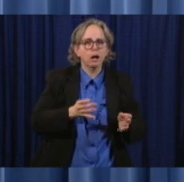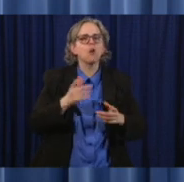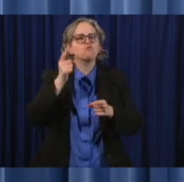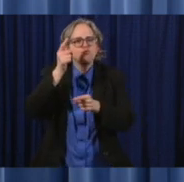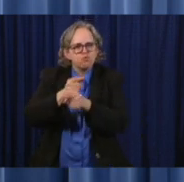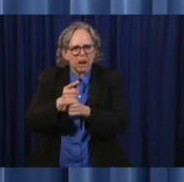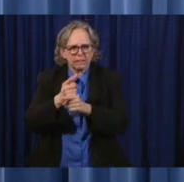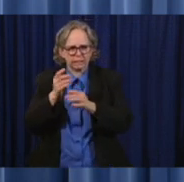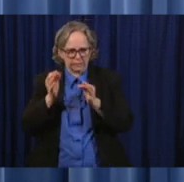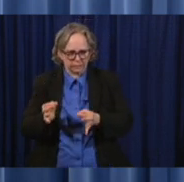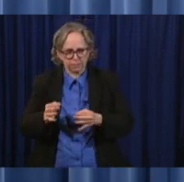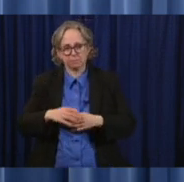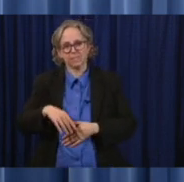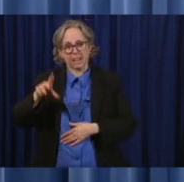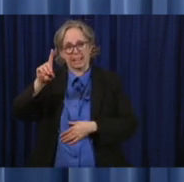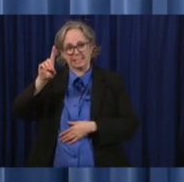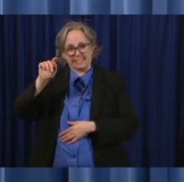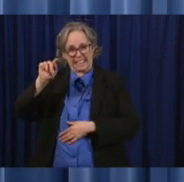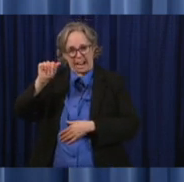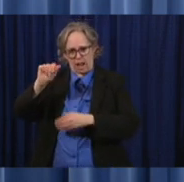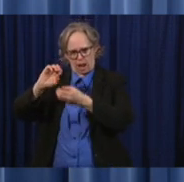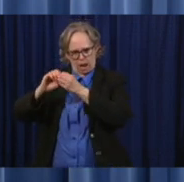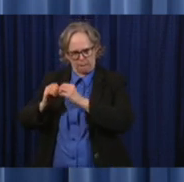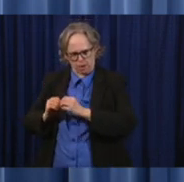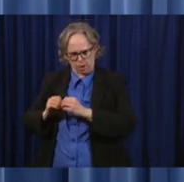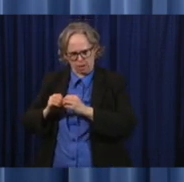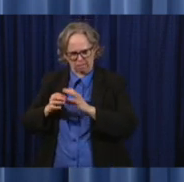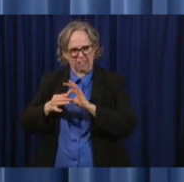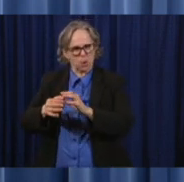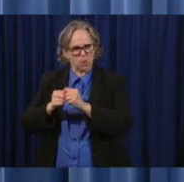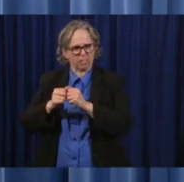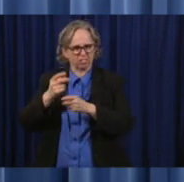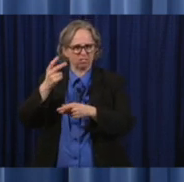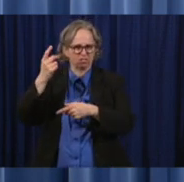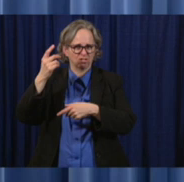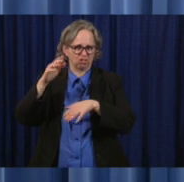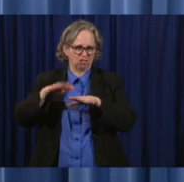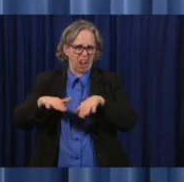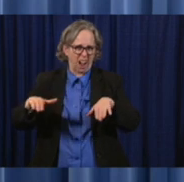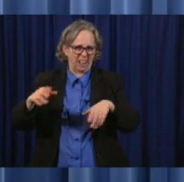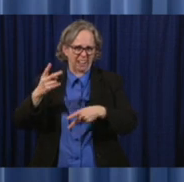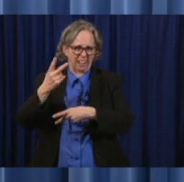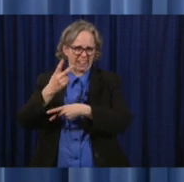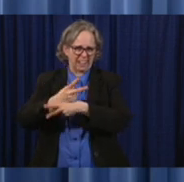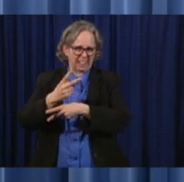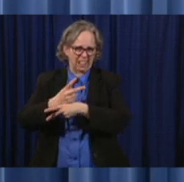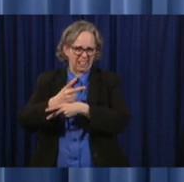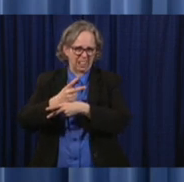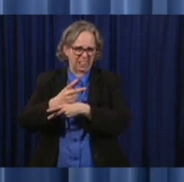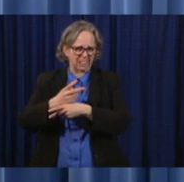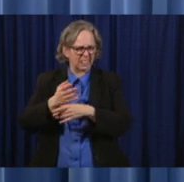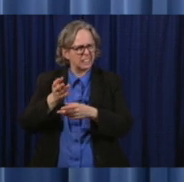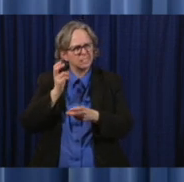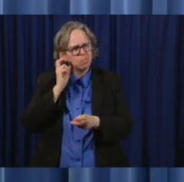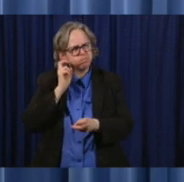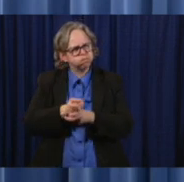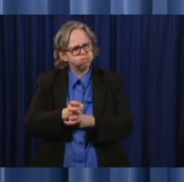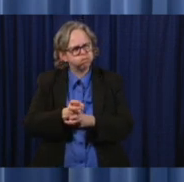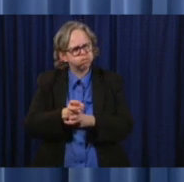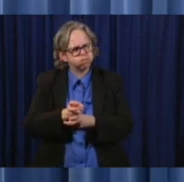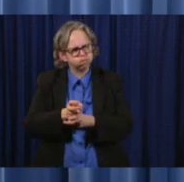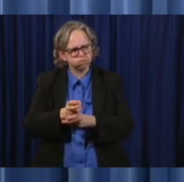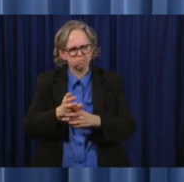childcare is different, and it's difficult. And here's why it's difficult. The